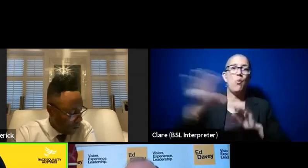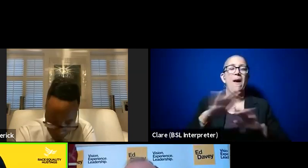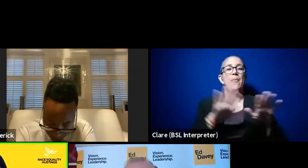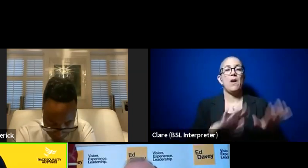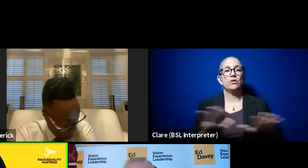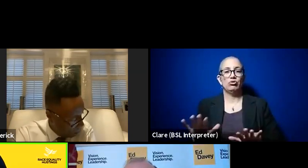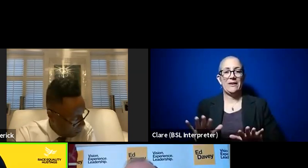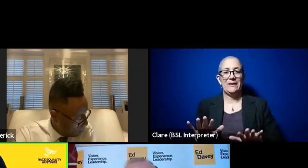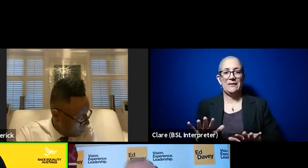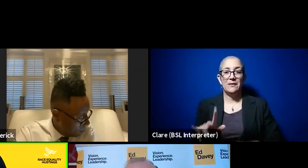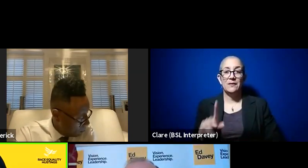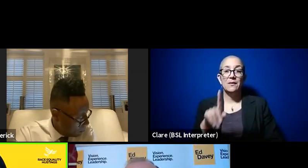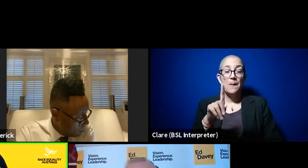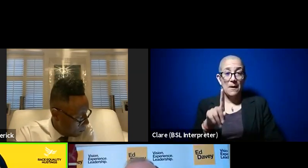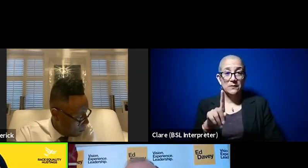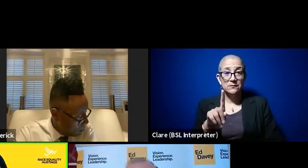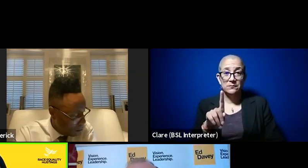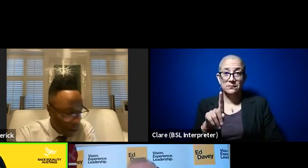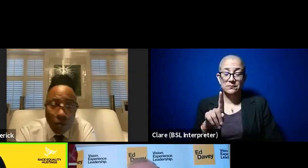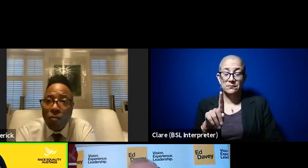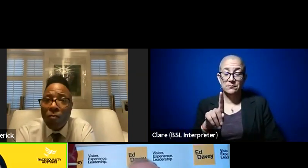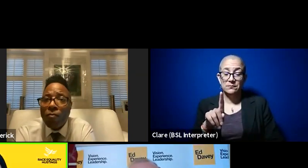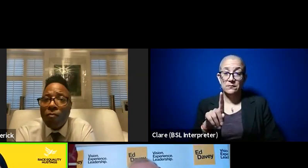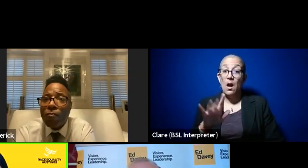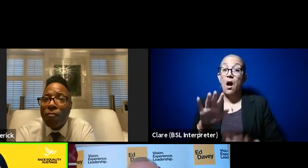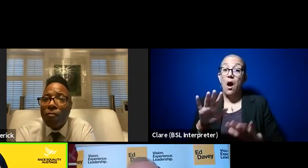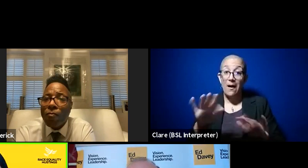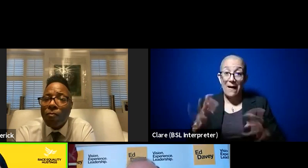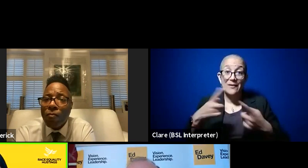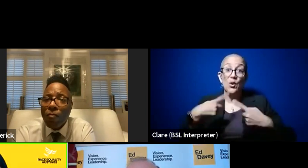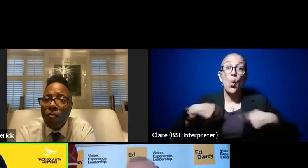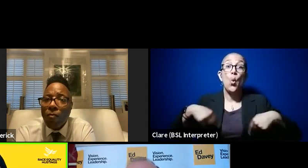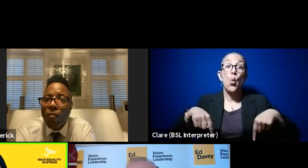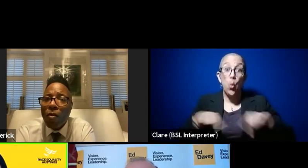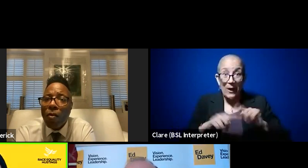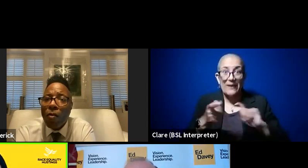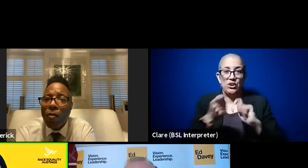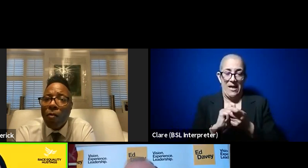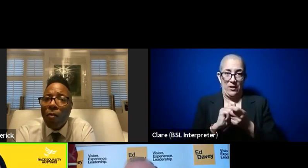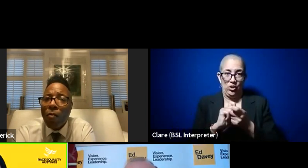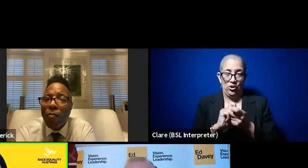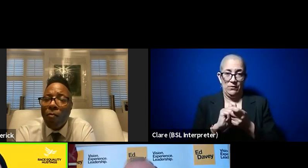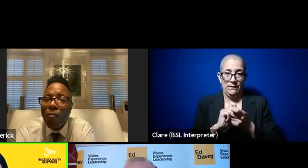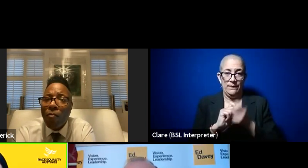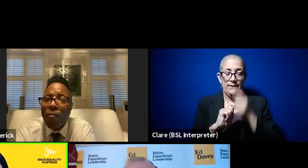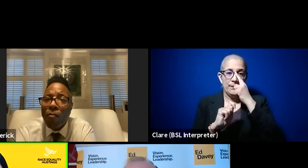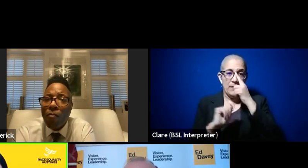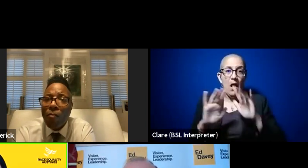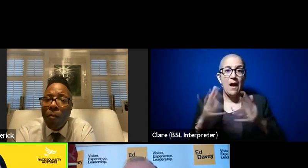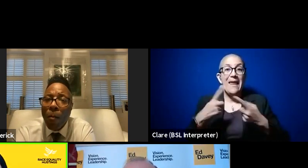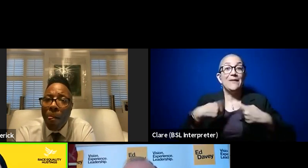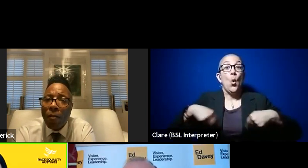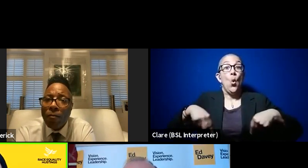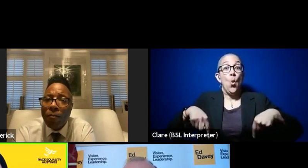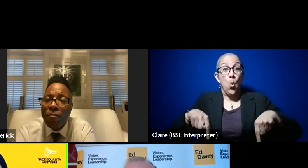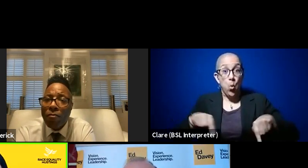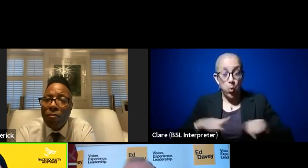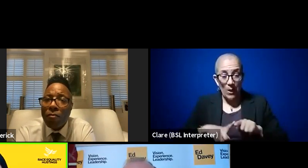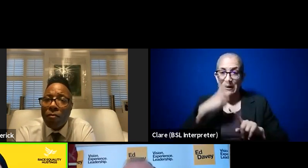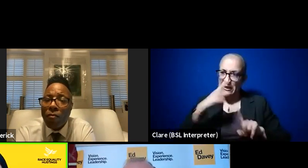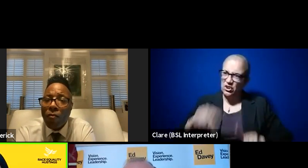make no mistake, unless we change, unless we find a way of